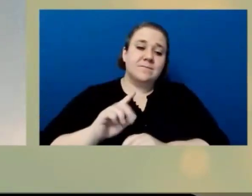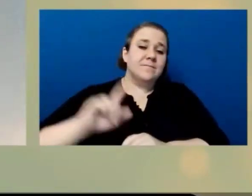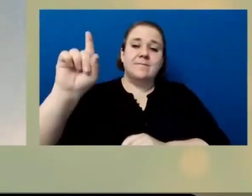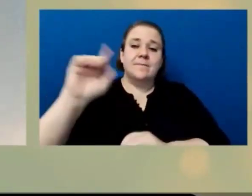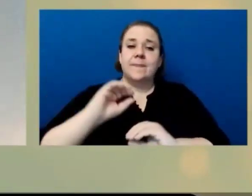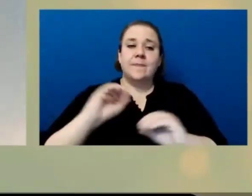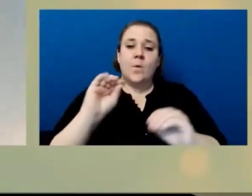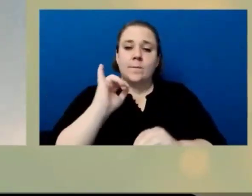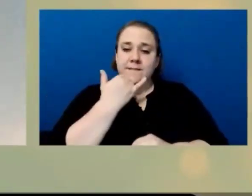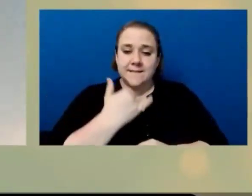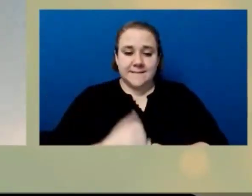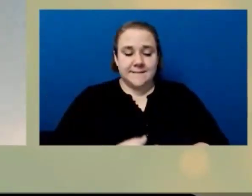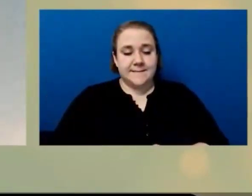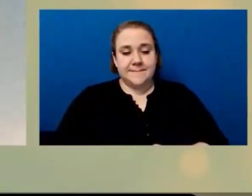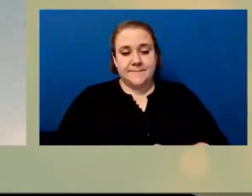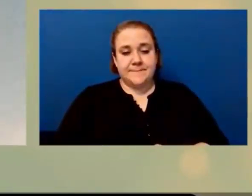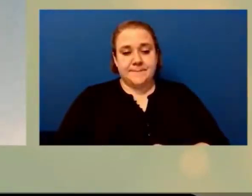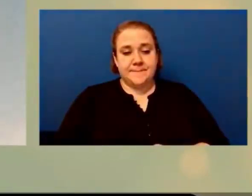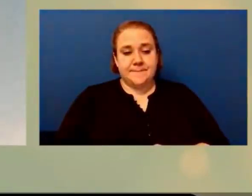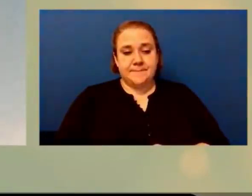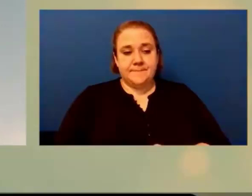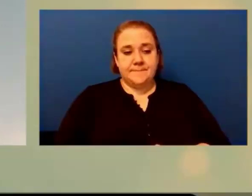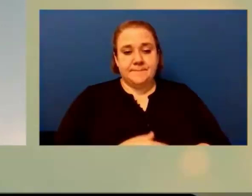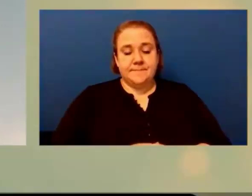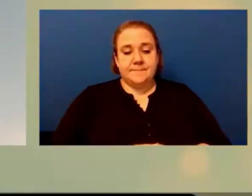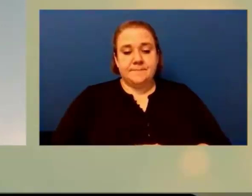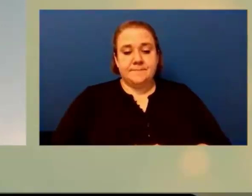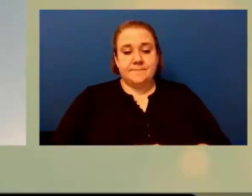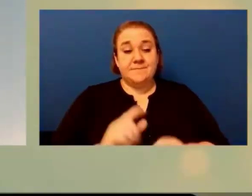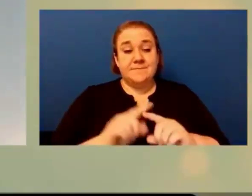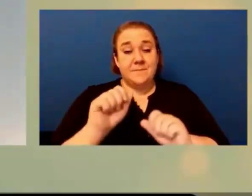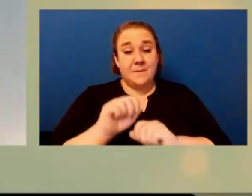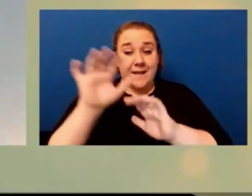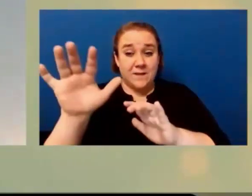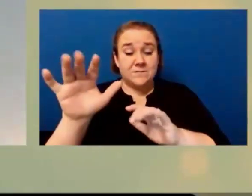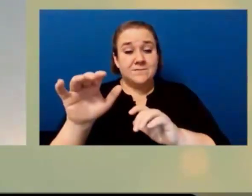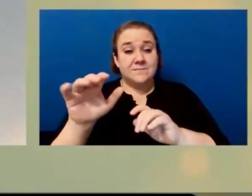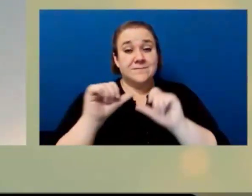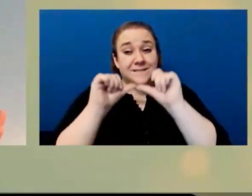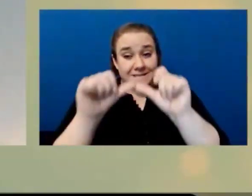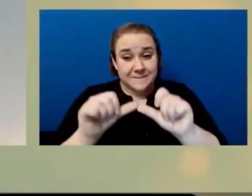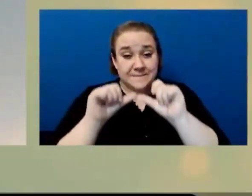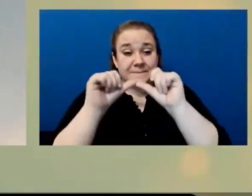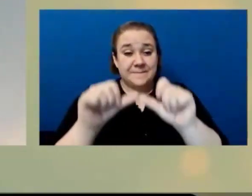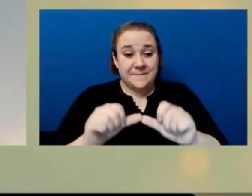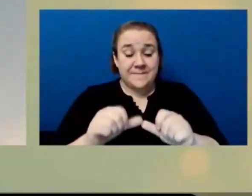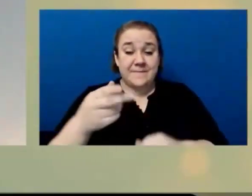and growing never ends. And no matter the language you use for the ultimate, perhaps you've been left